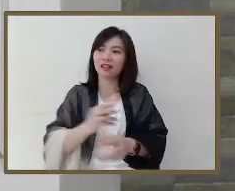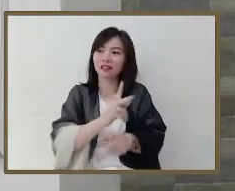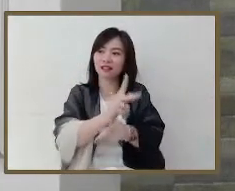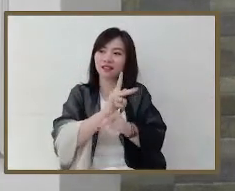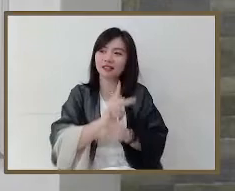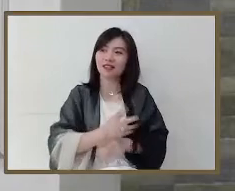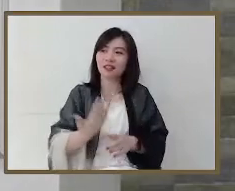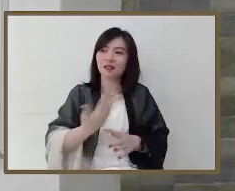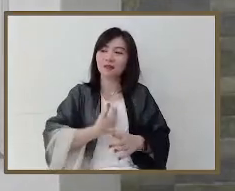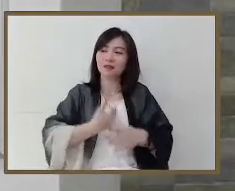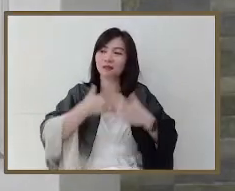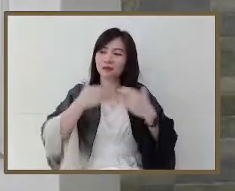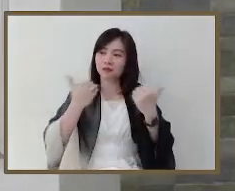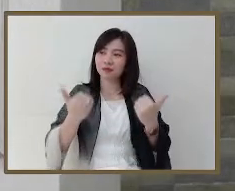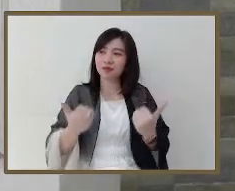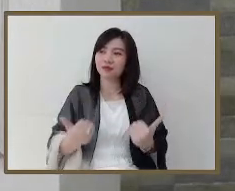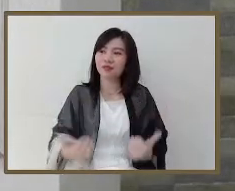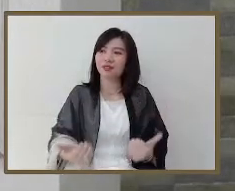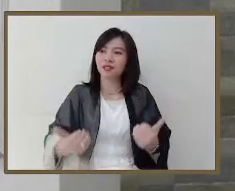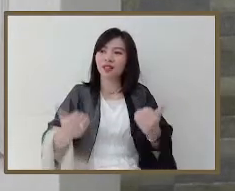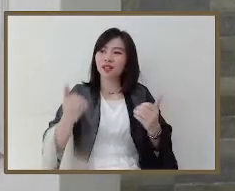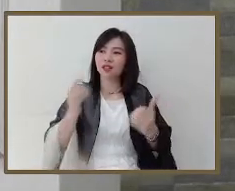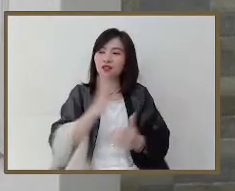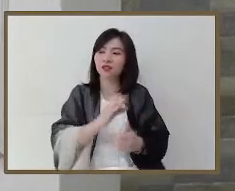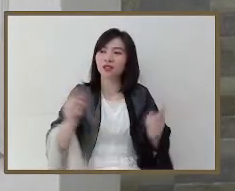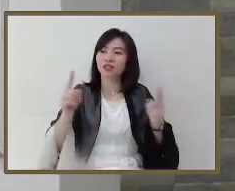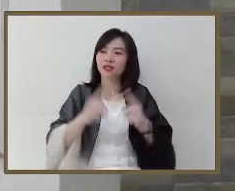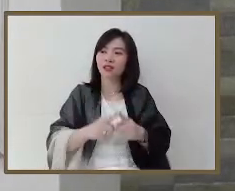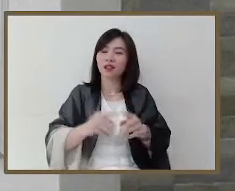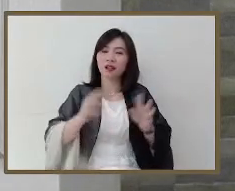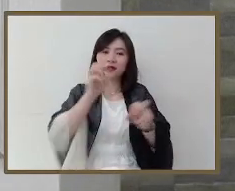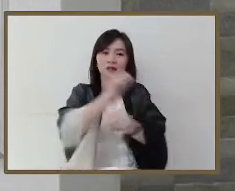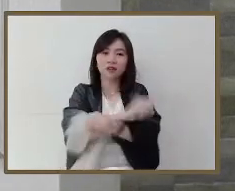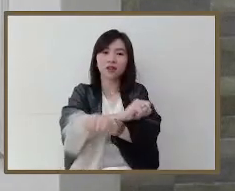fell, and take me back to Mount